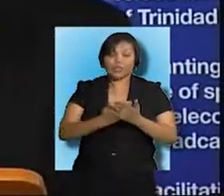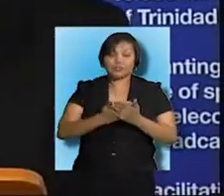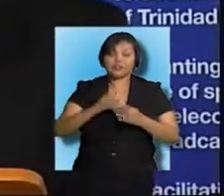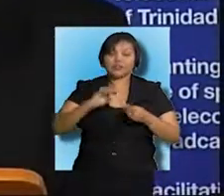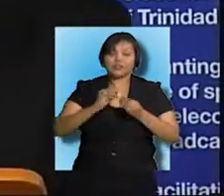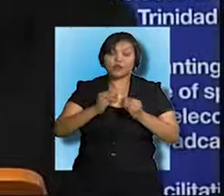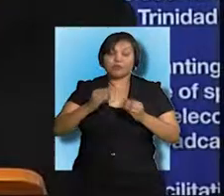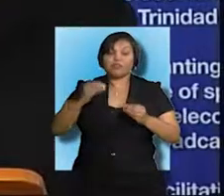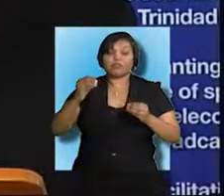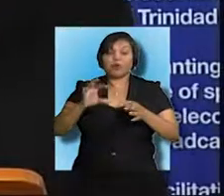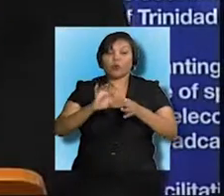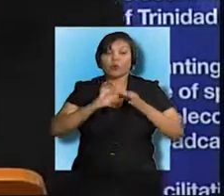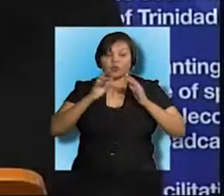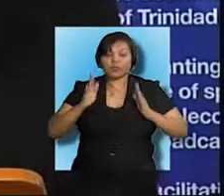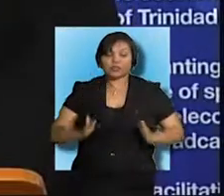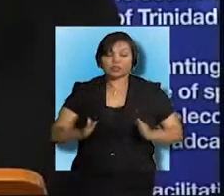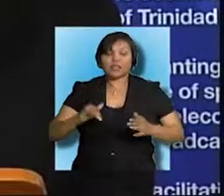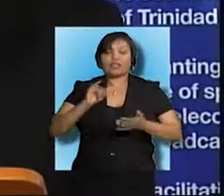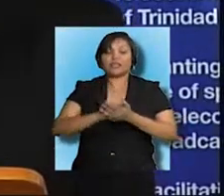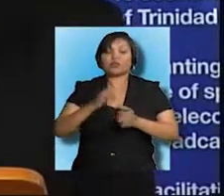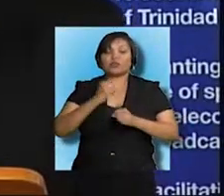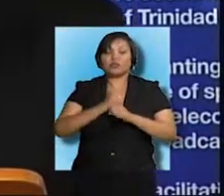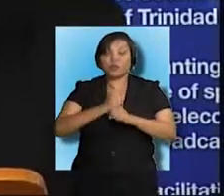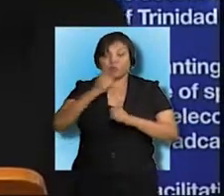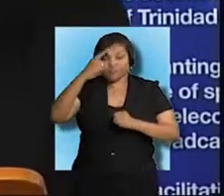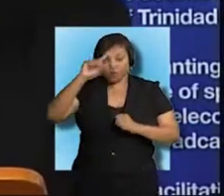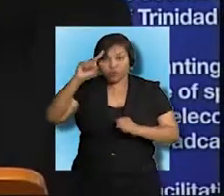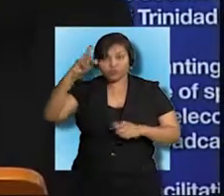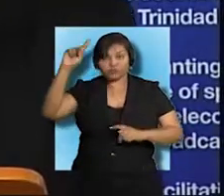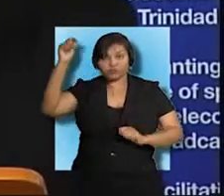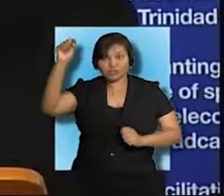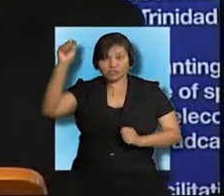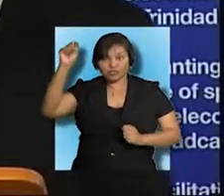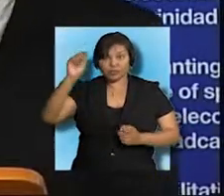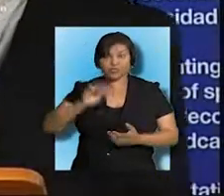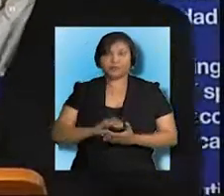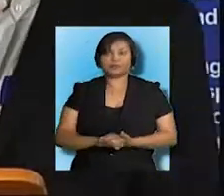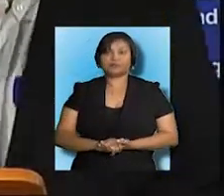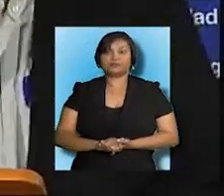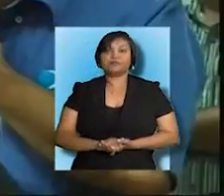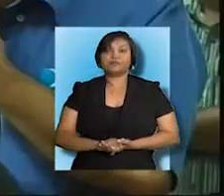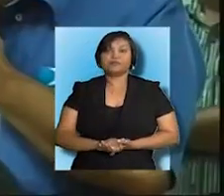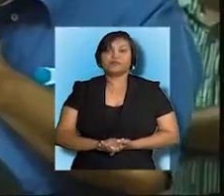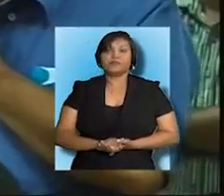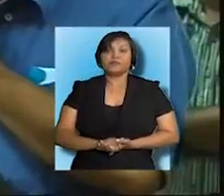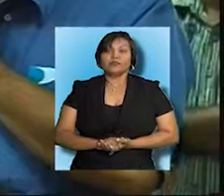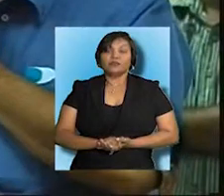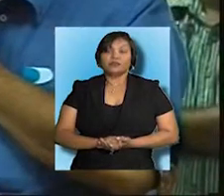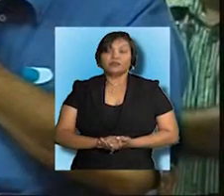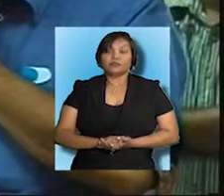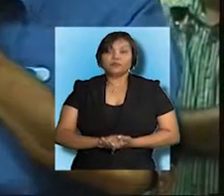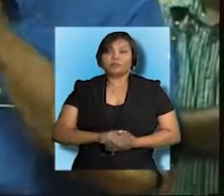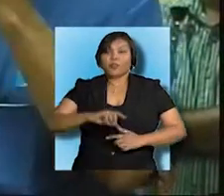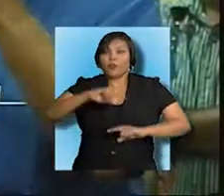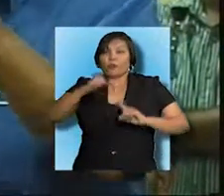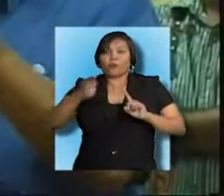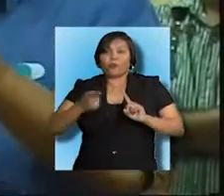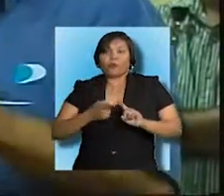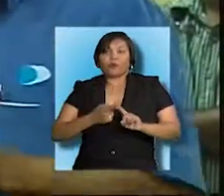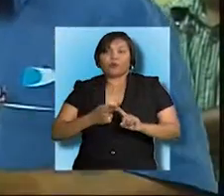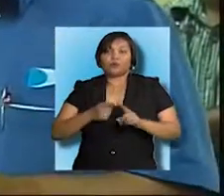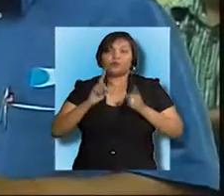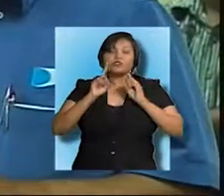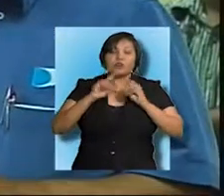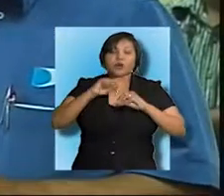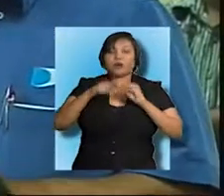works for Trinidad, which may not be the magic number, but which will be a functional number. Thank you. When we discuss